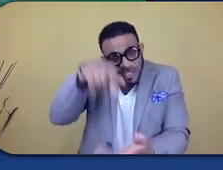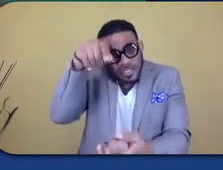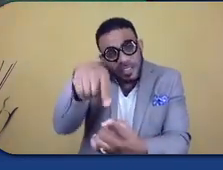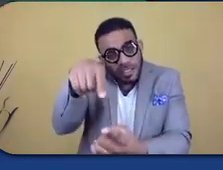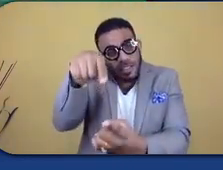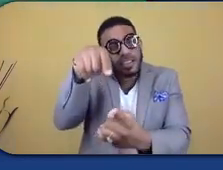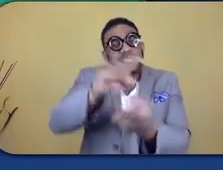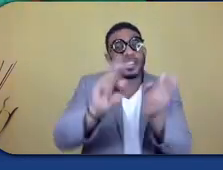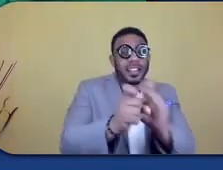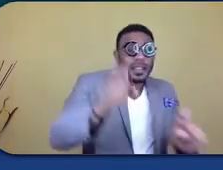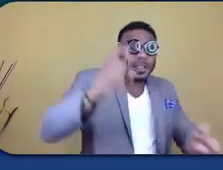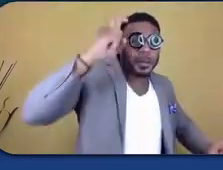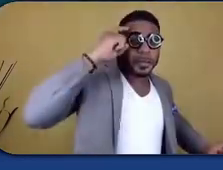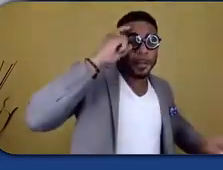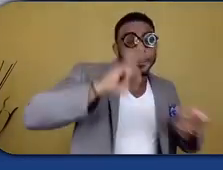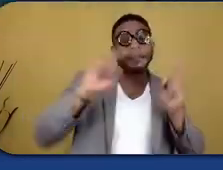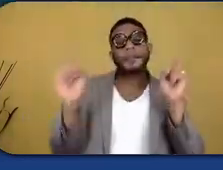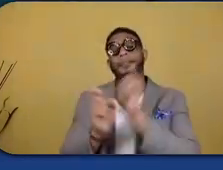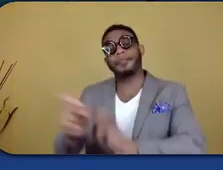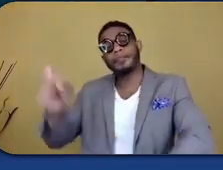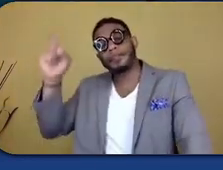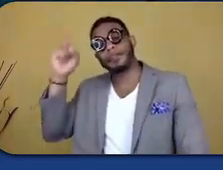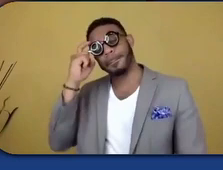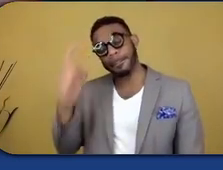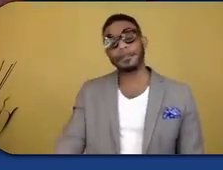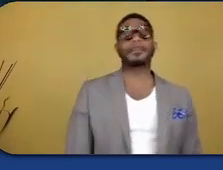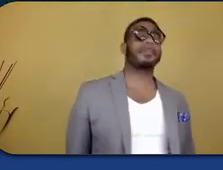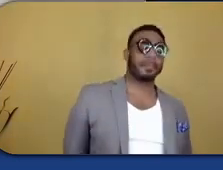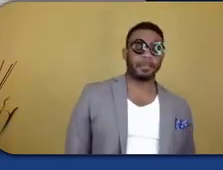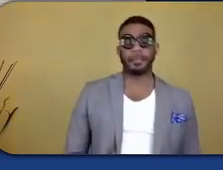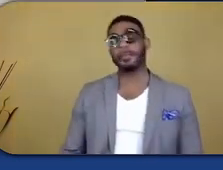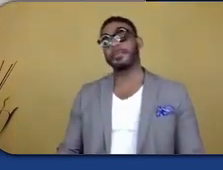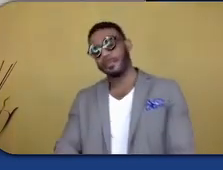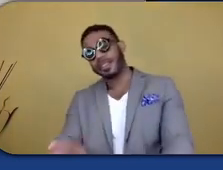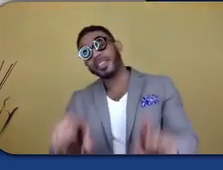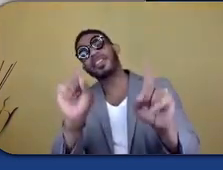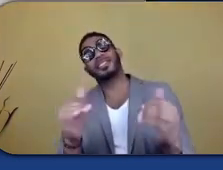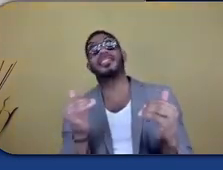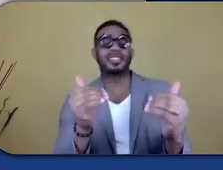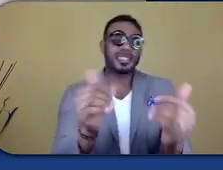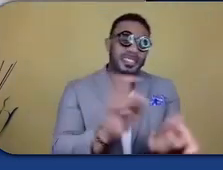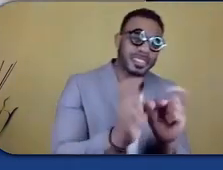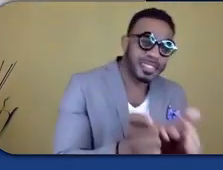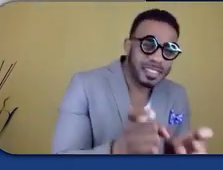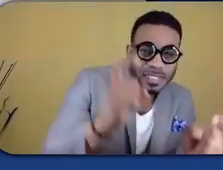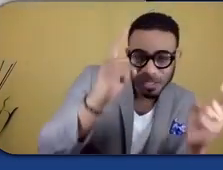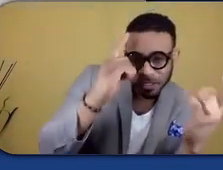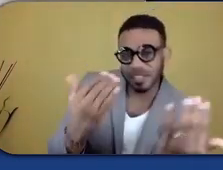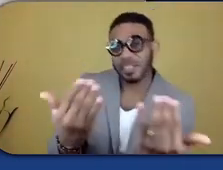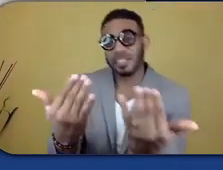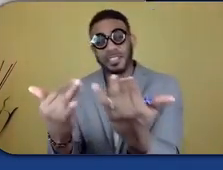Change your mind, change your mind. Change your mind. You better change your mind. Bend and go back and change your